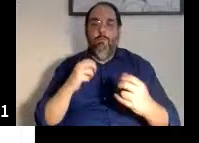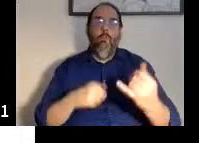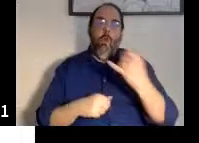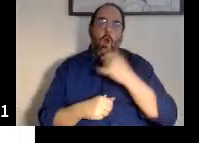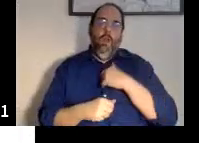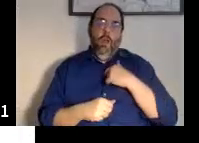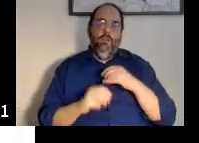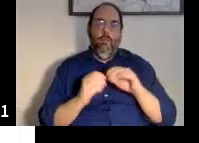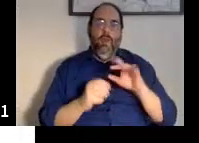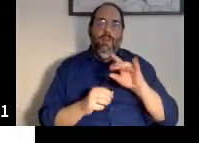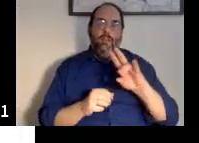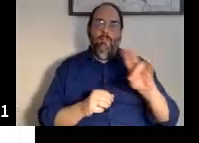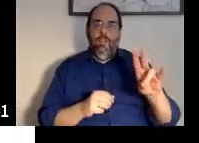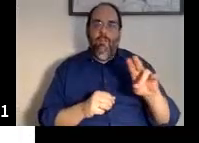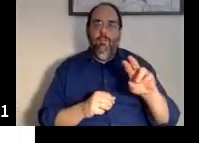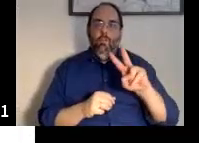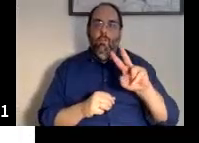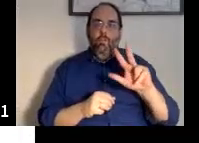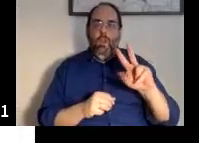at